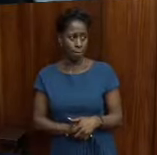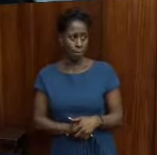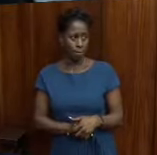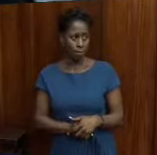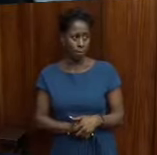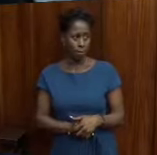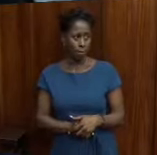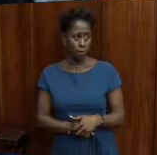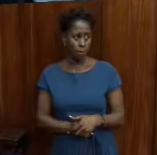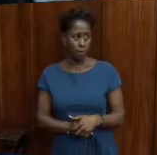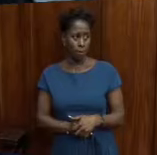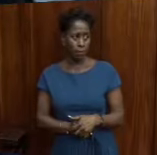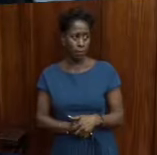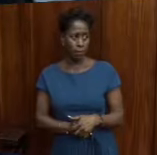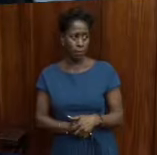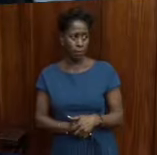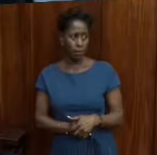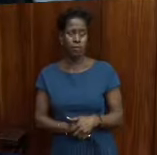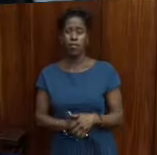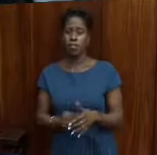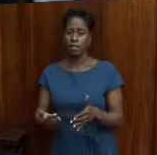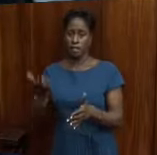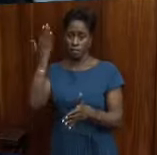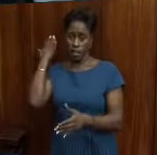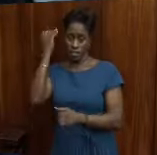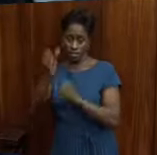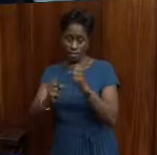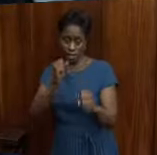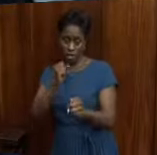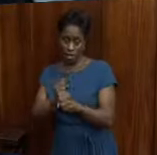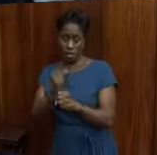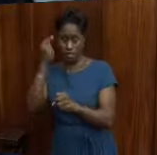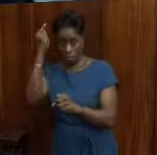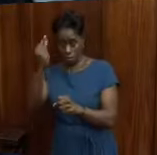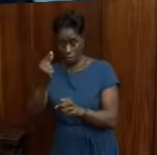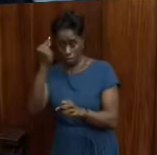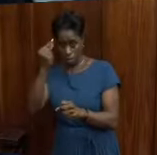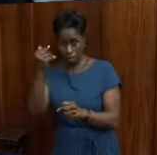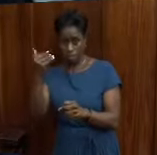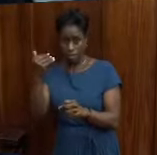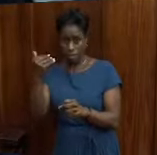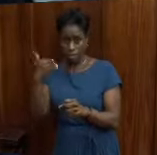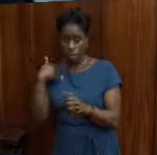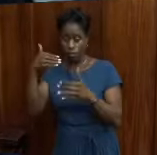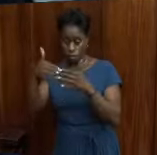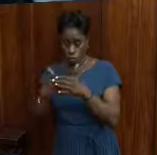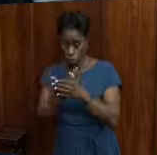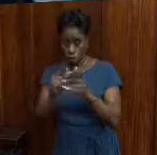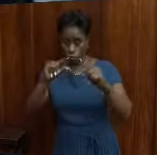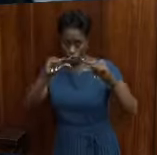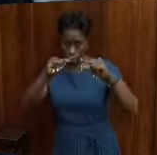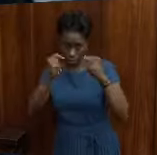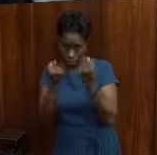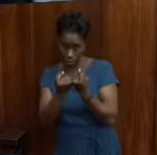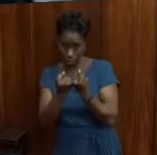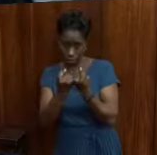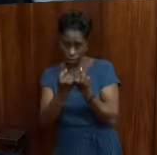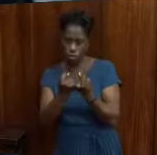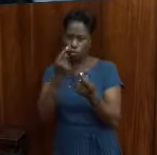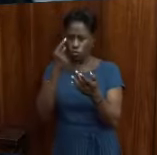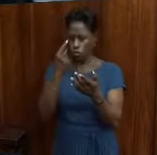appointed a committee to review the scope and financing arrangements of the Huronneau International Airport and to